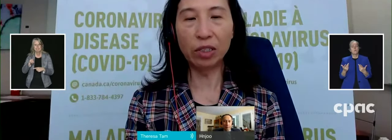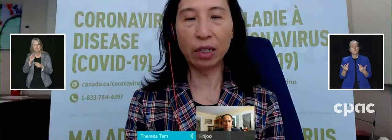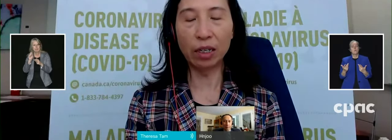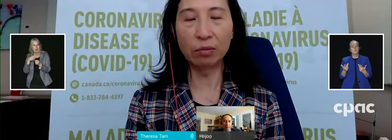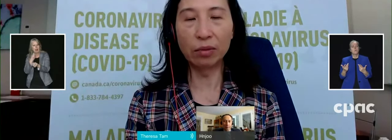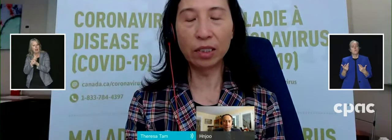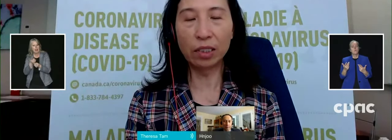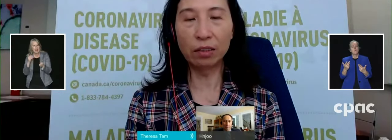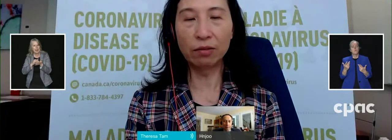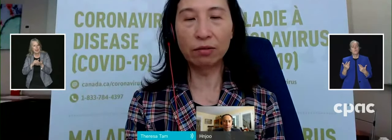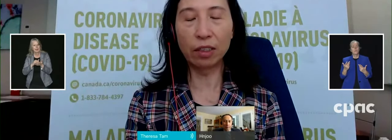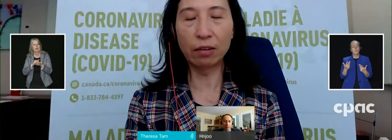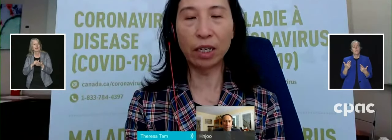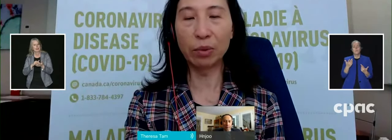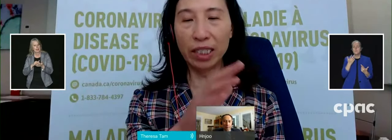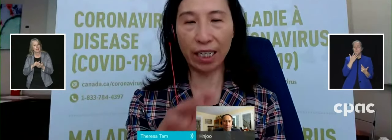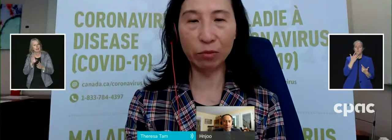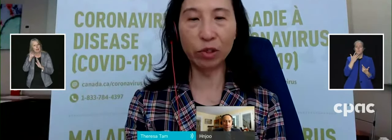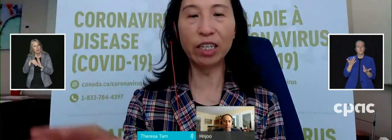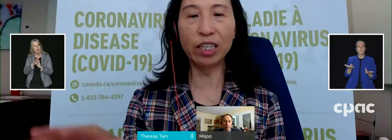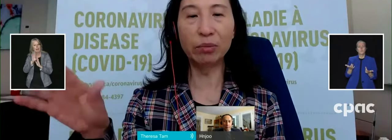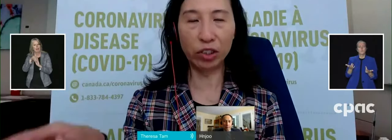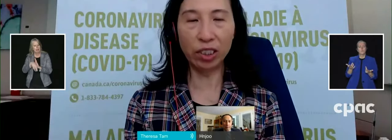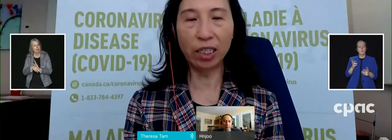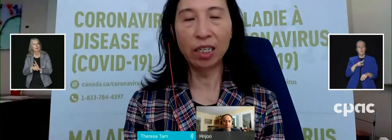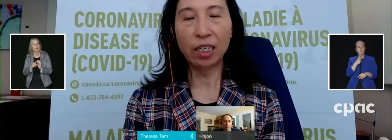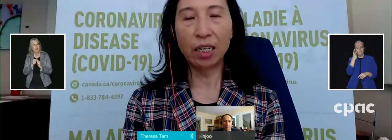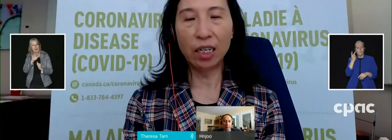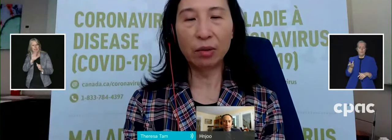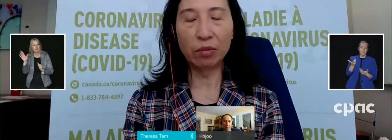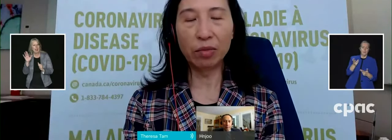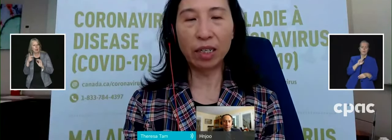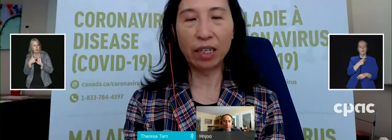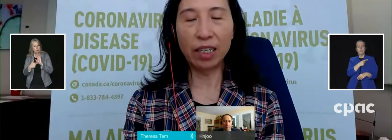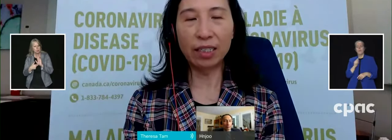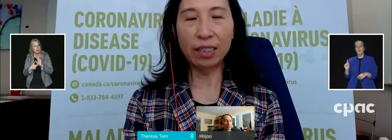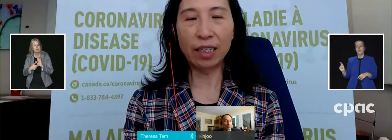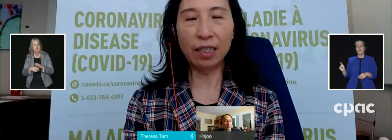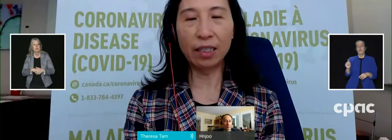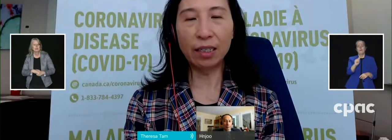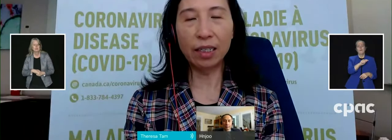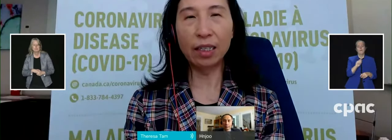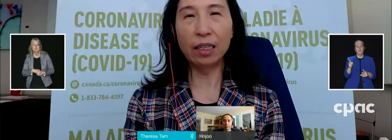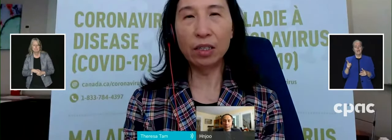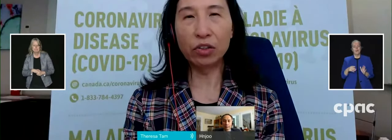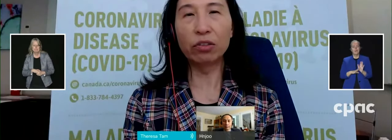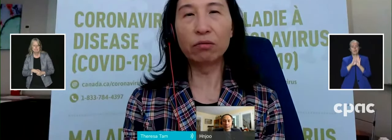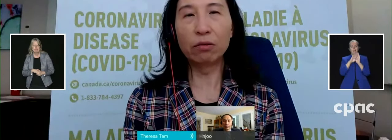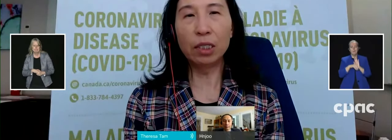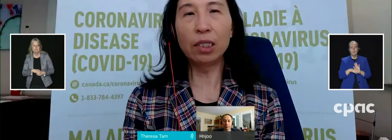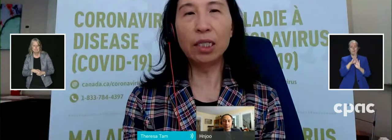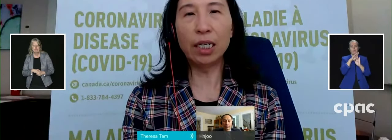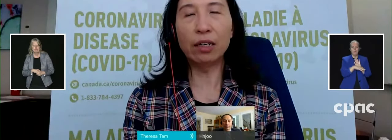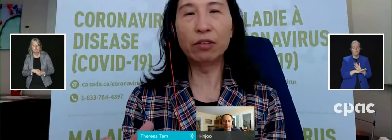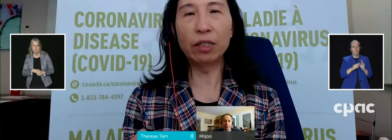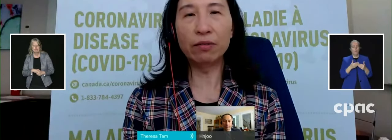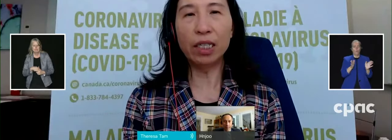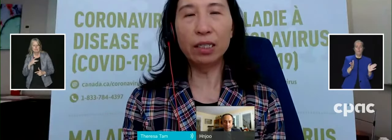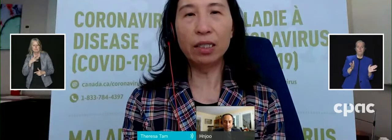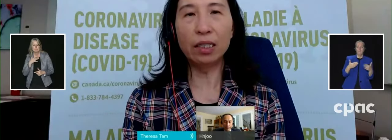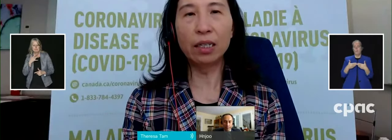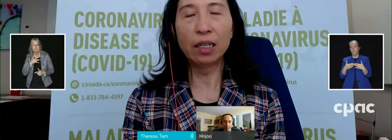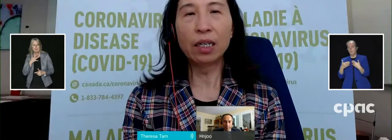provinces keep sort of going up and down with their measures. Um, I think the initial really